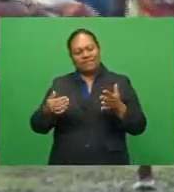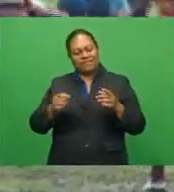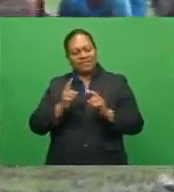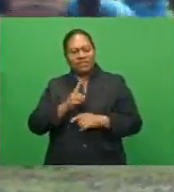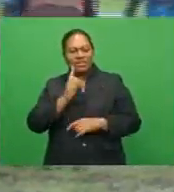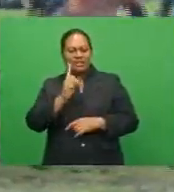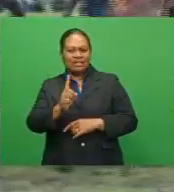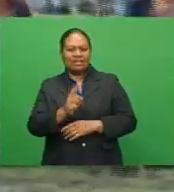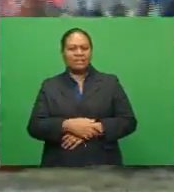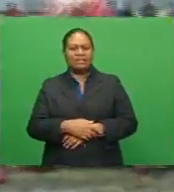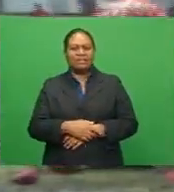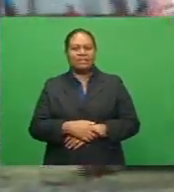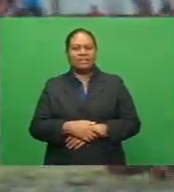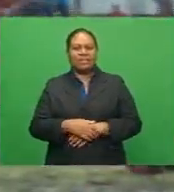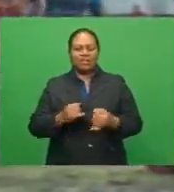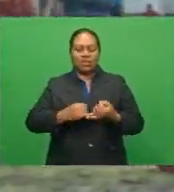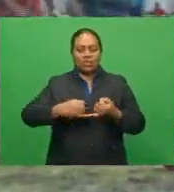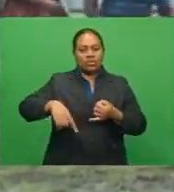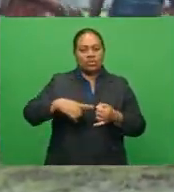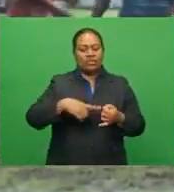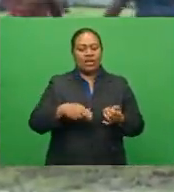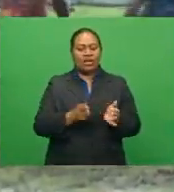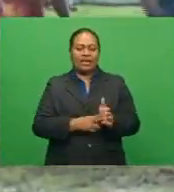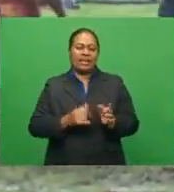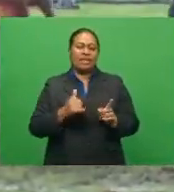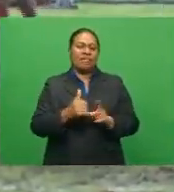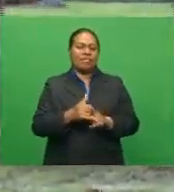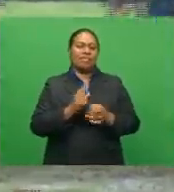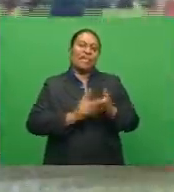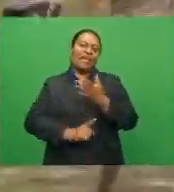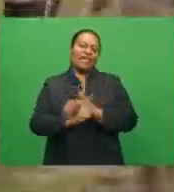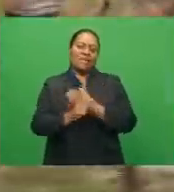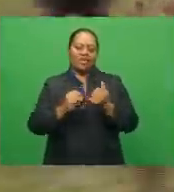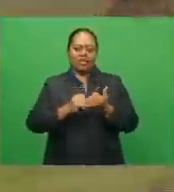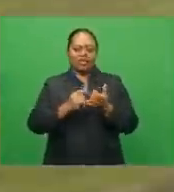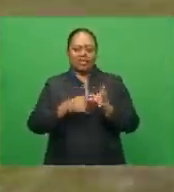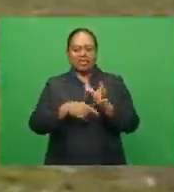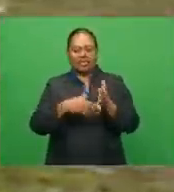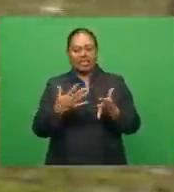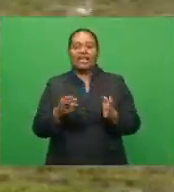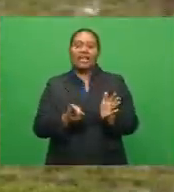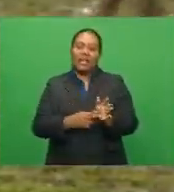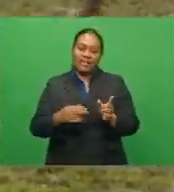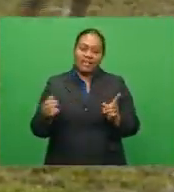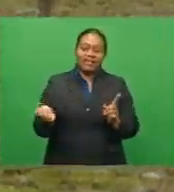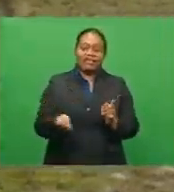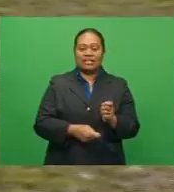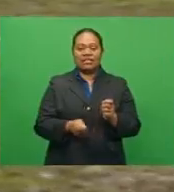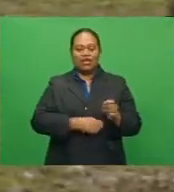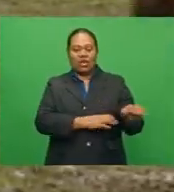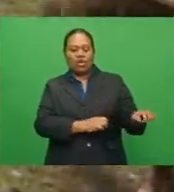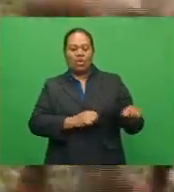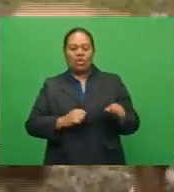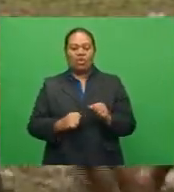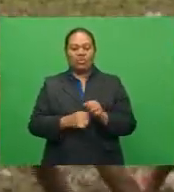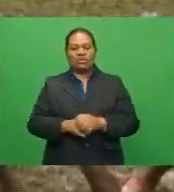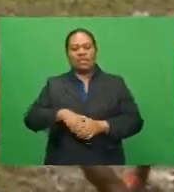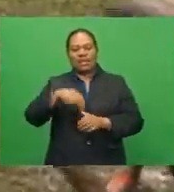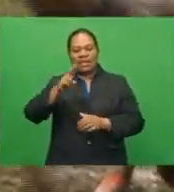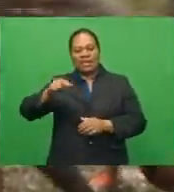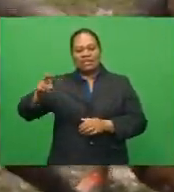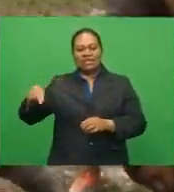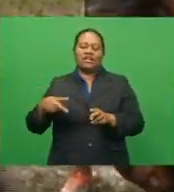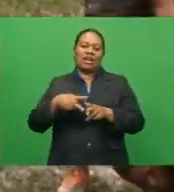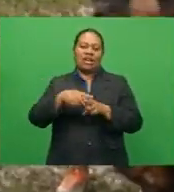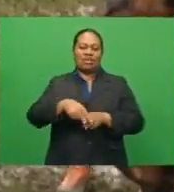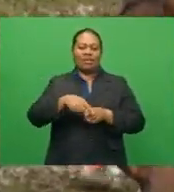forth. Suva and Namosi will play at the ANZ Stadium on Saturday, while Naita Siri hosts Nandronga at Ratu Thakombo Park in